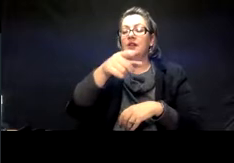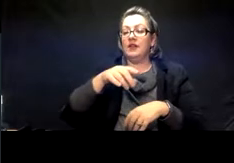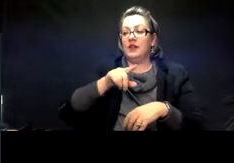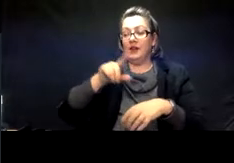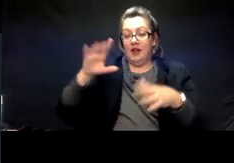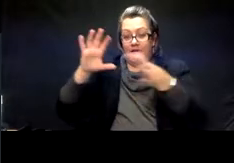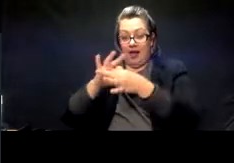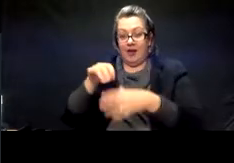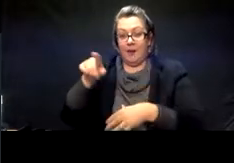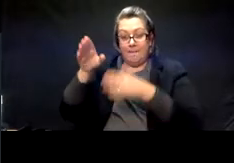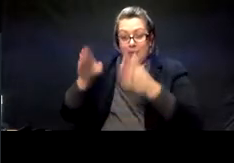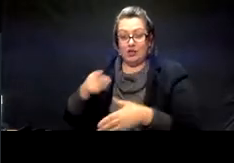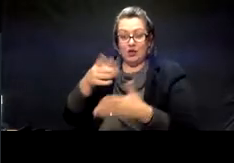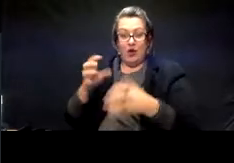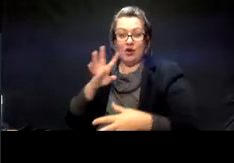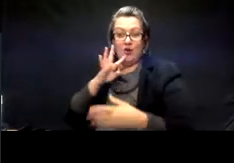Wavelo.